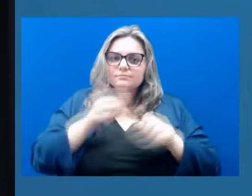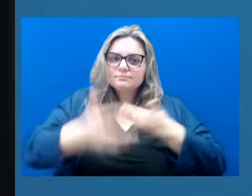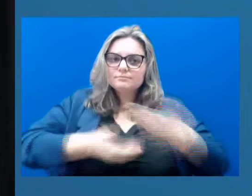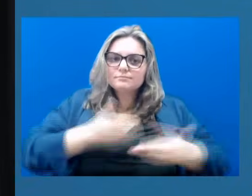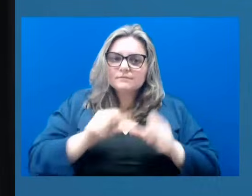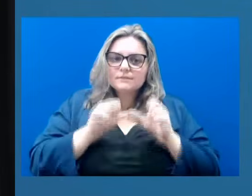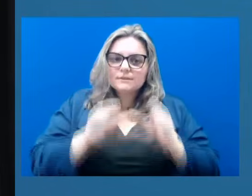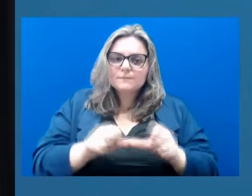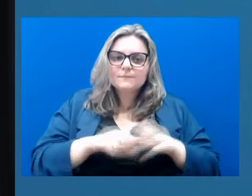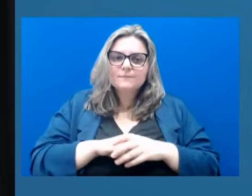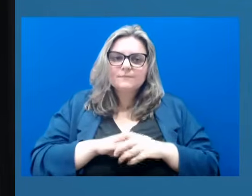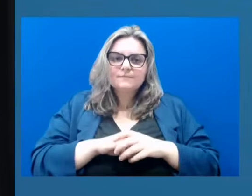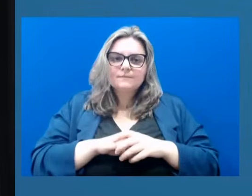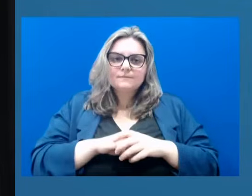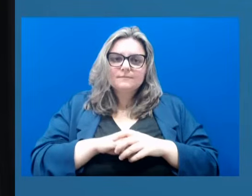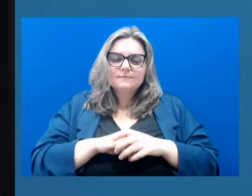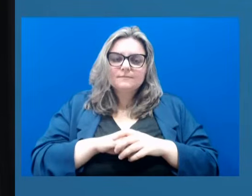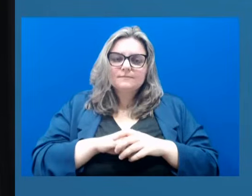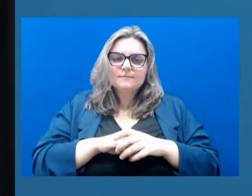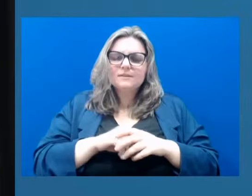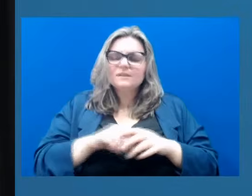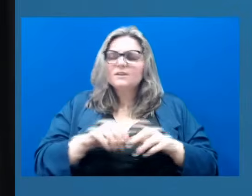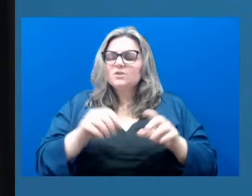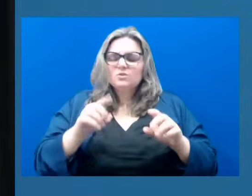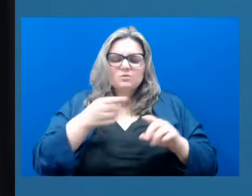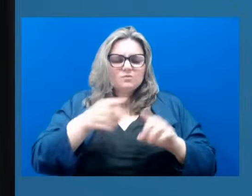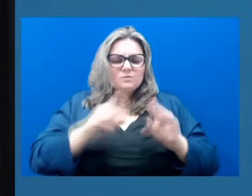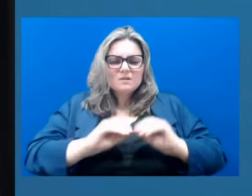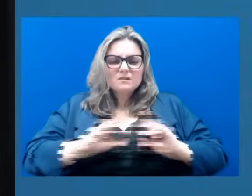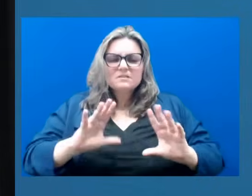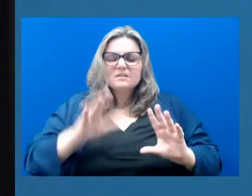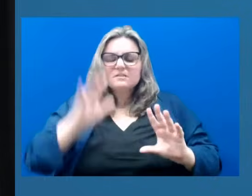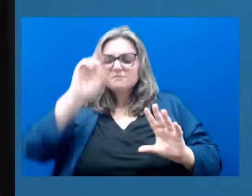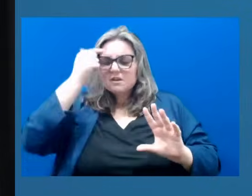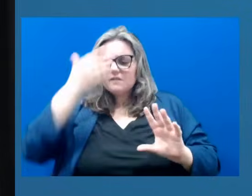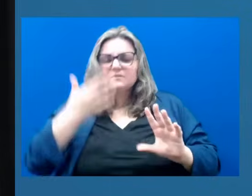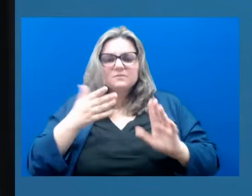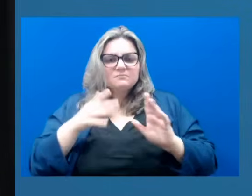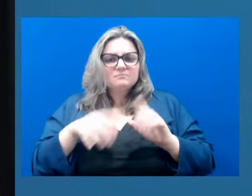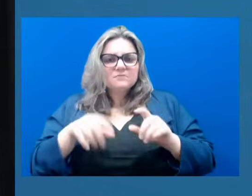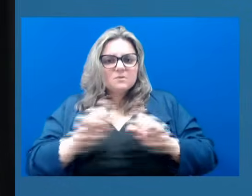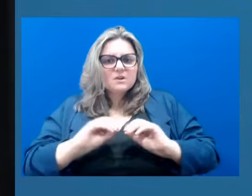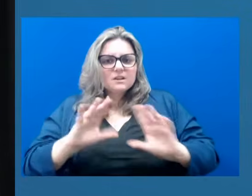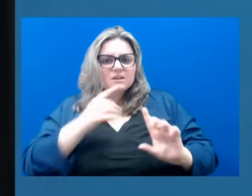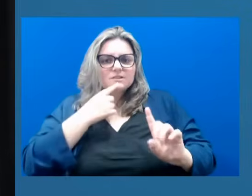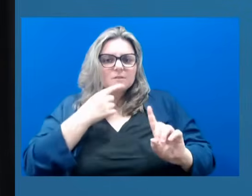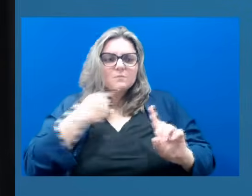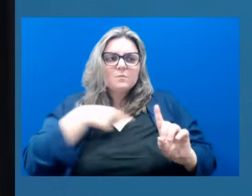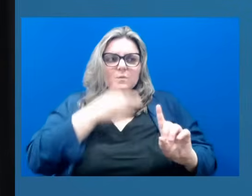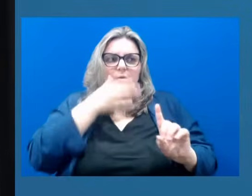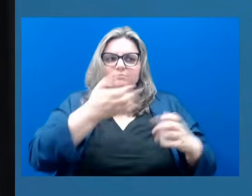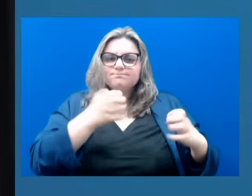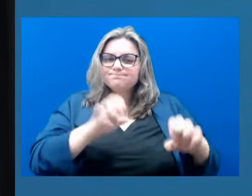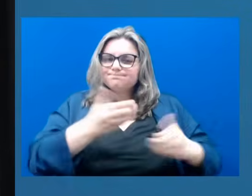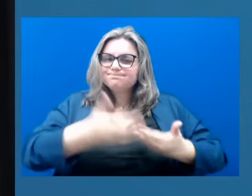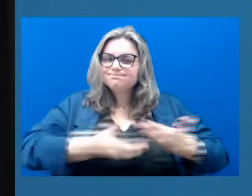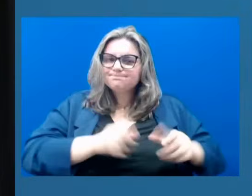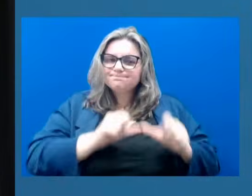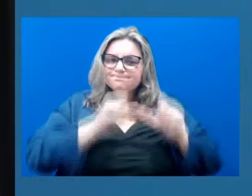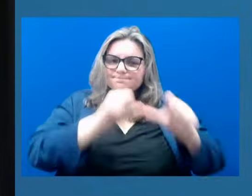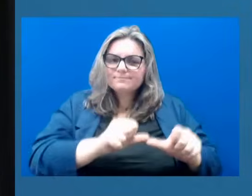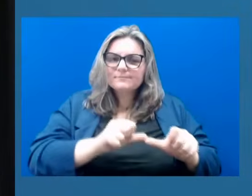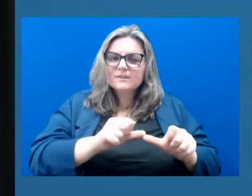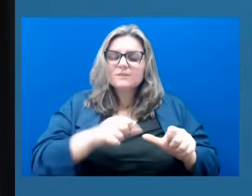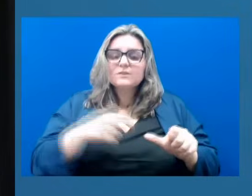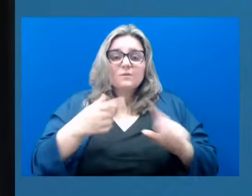hole here in New Rochelle, that you were going to make sure to move forward. So on behalf of our county, Westchester County, we are